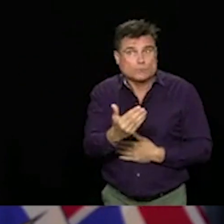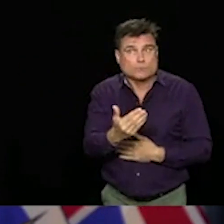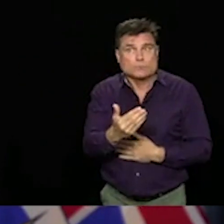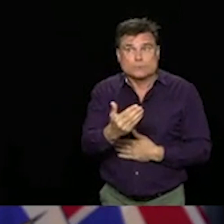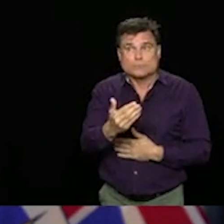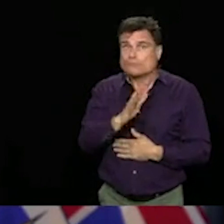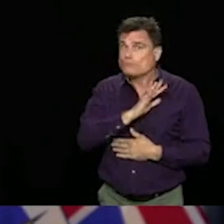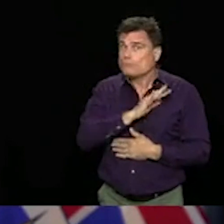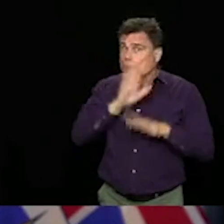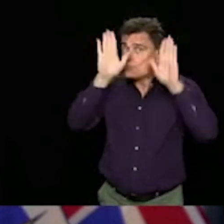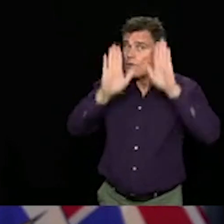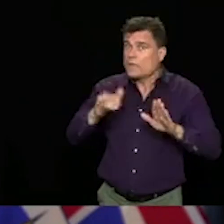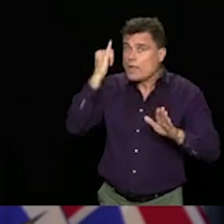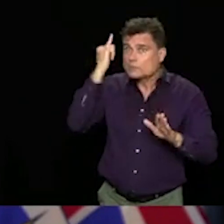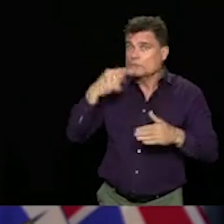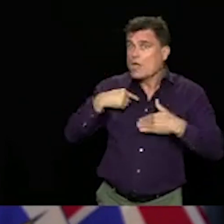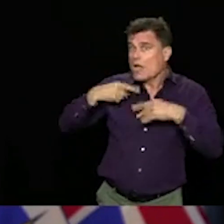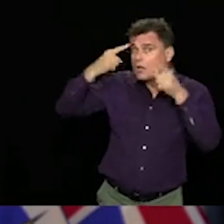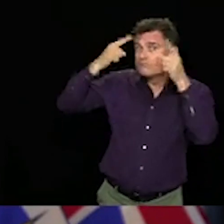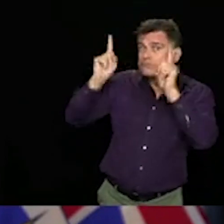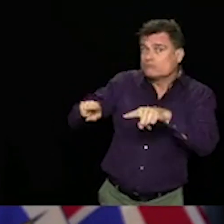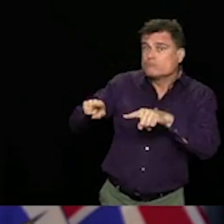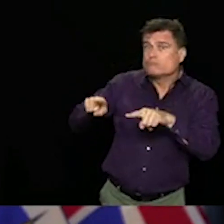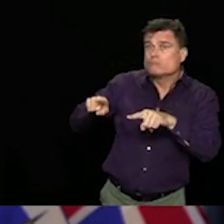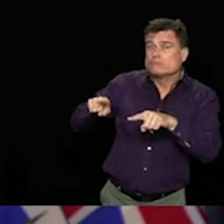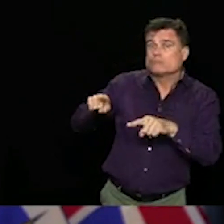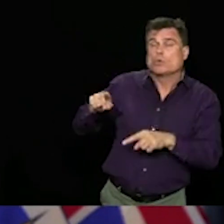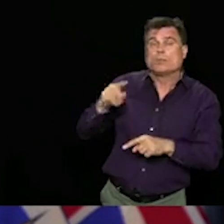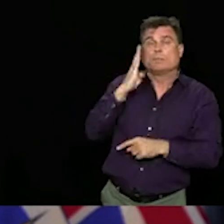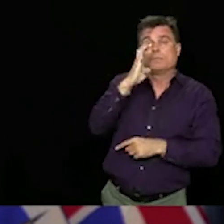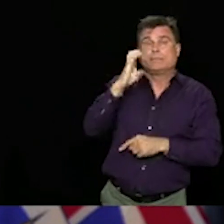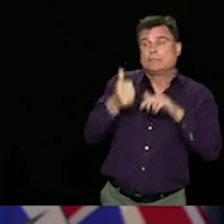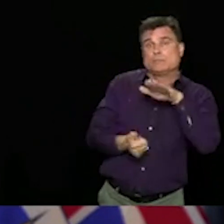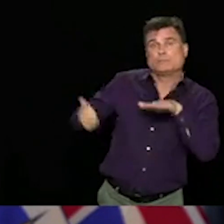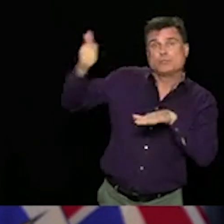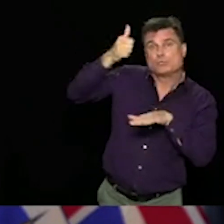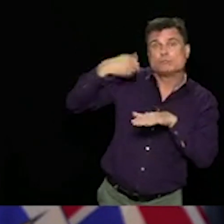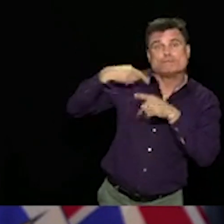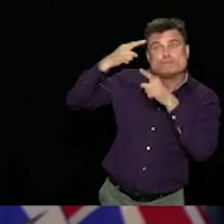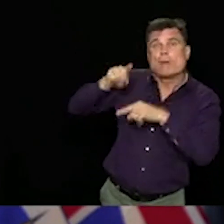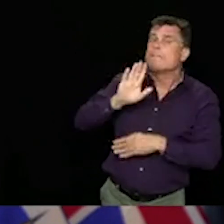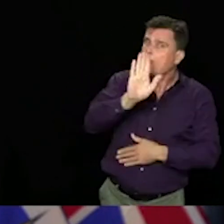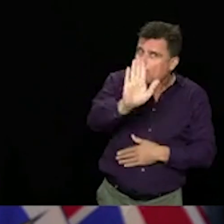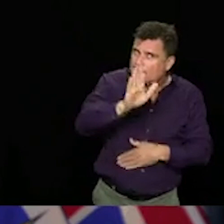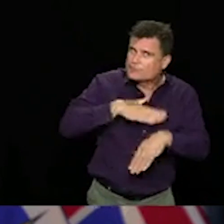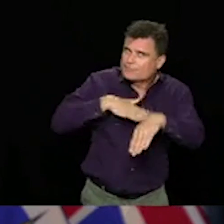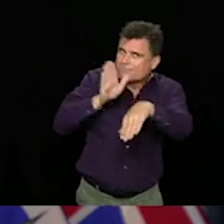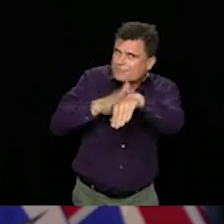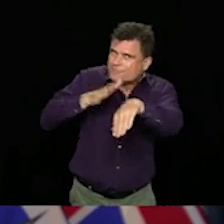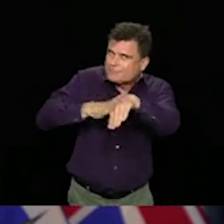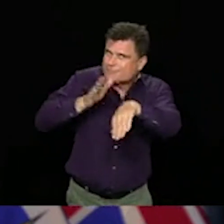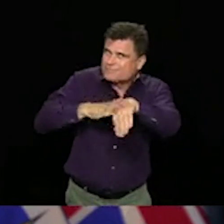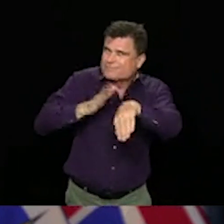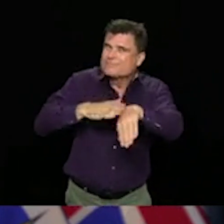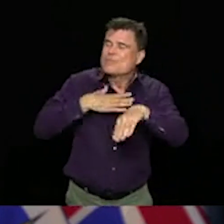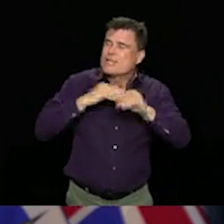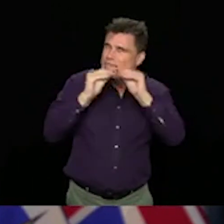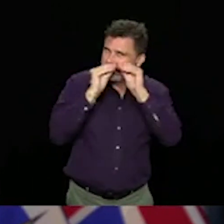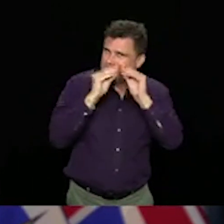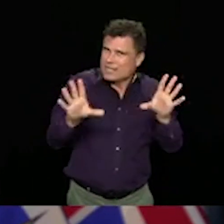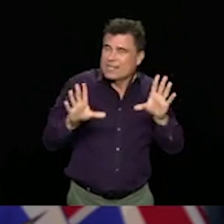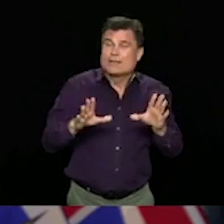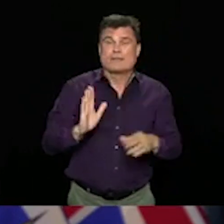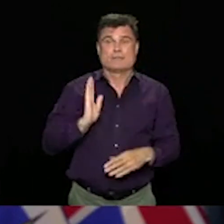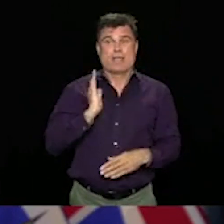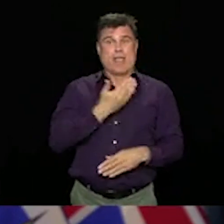thing. But let me be very clear. There are no exceptions to the rules or the public health guidelines that are in